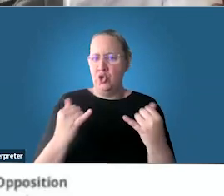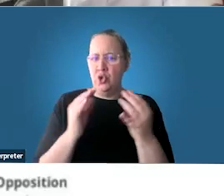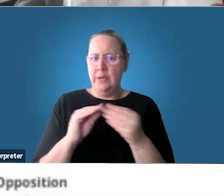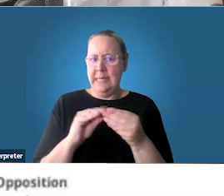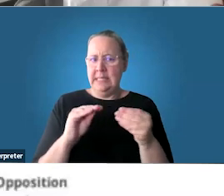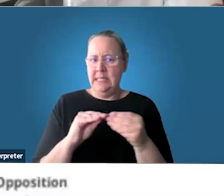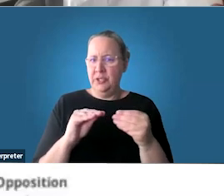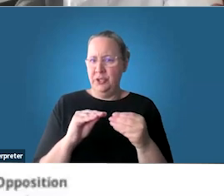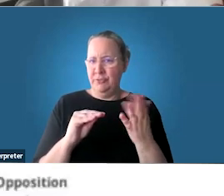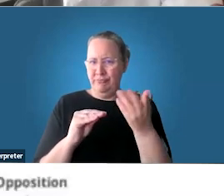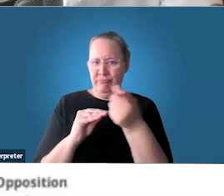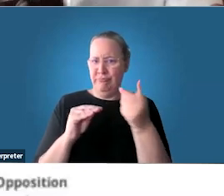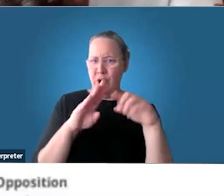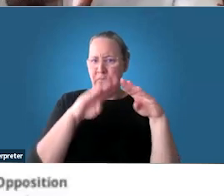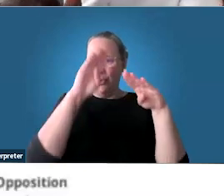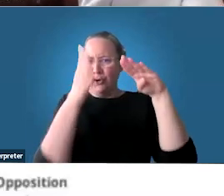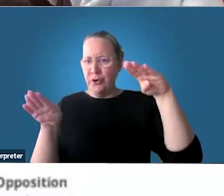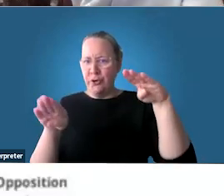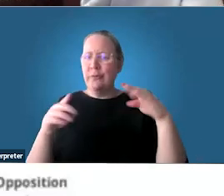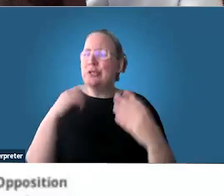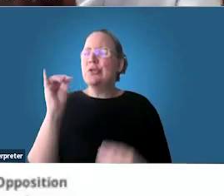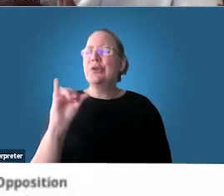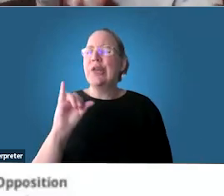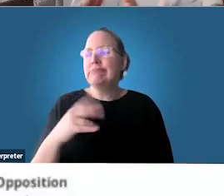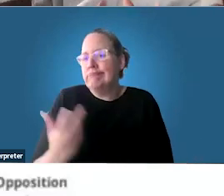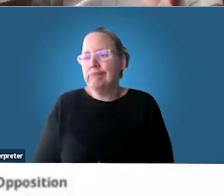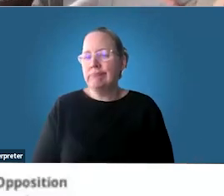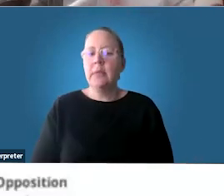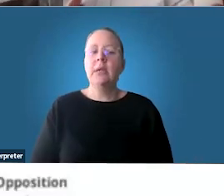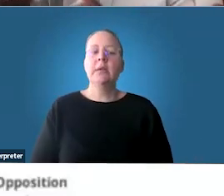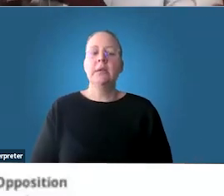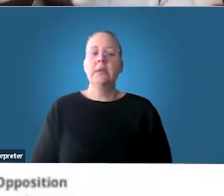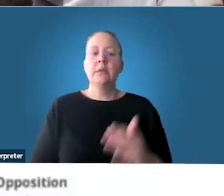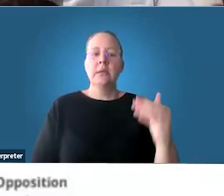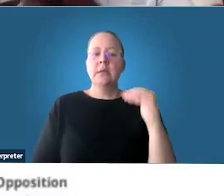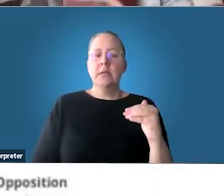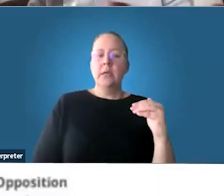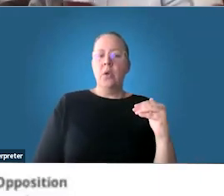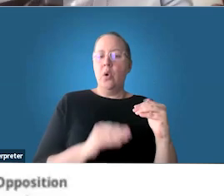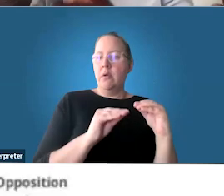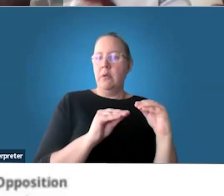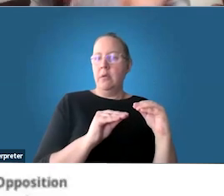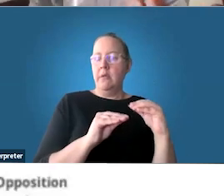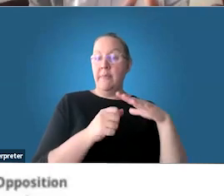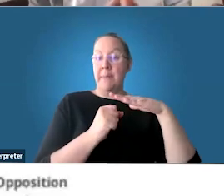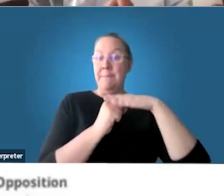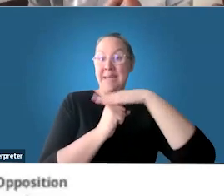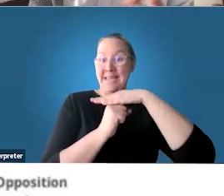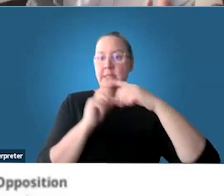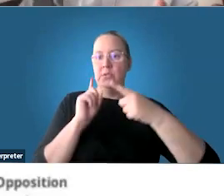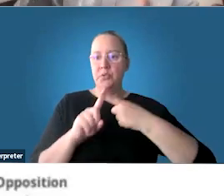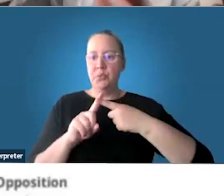this curve? And what does it look like to move someone from the base to the choir, or really just any segment of this chart to